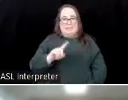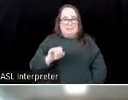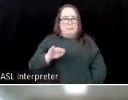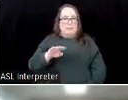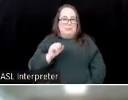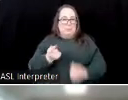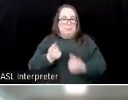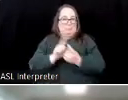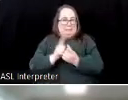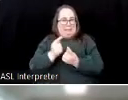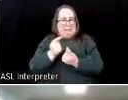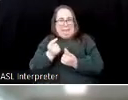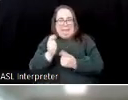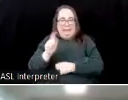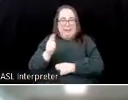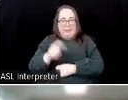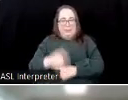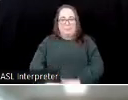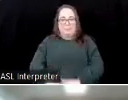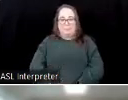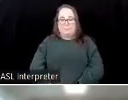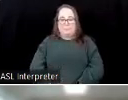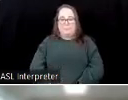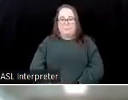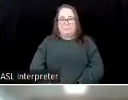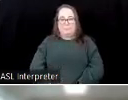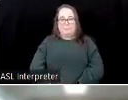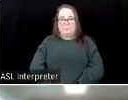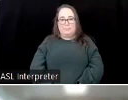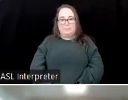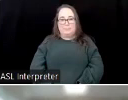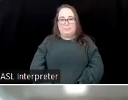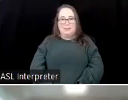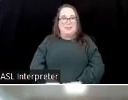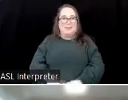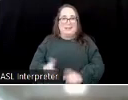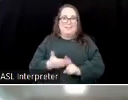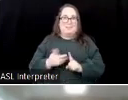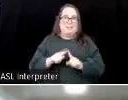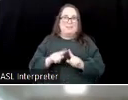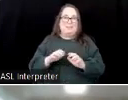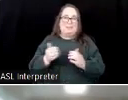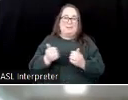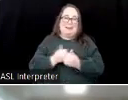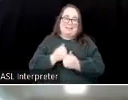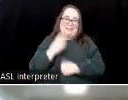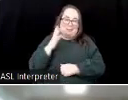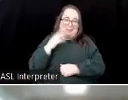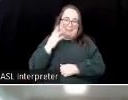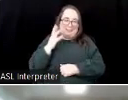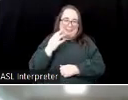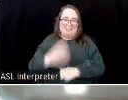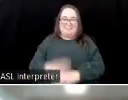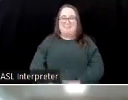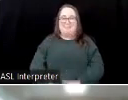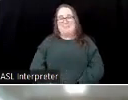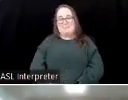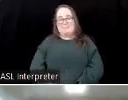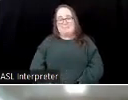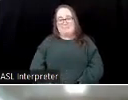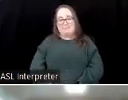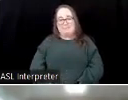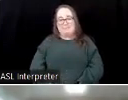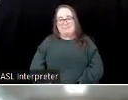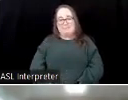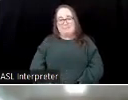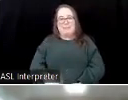little while, can talk me into just about any crazy idea. Let's start there. I think we